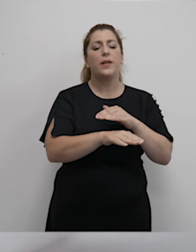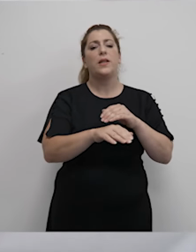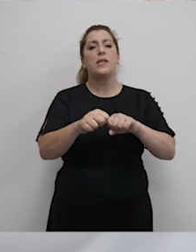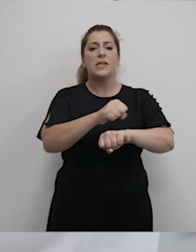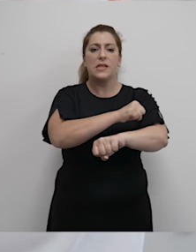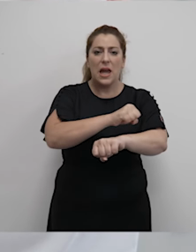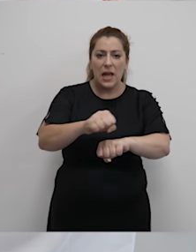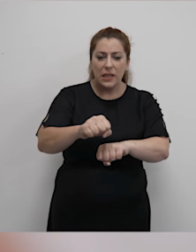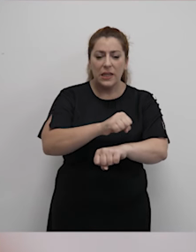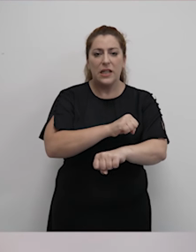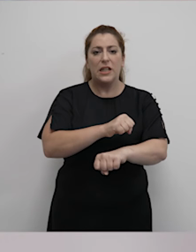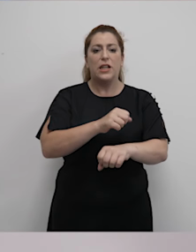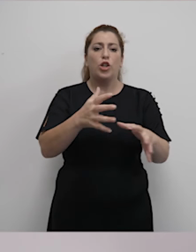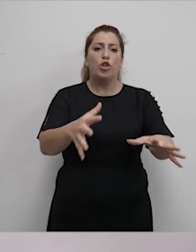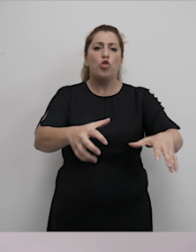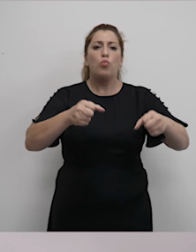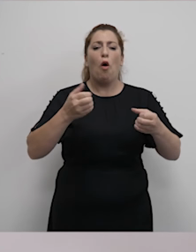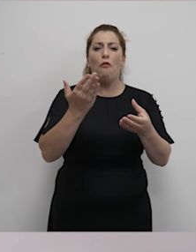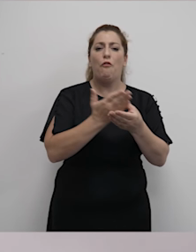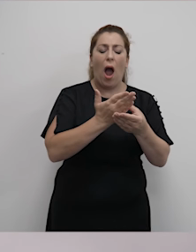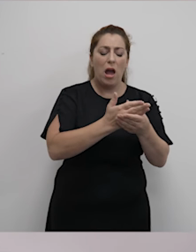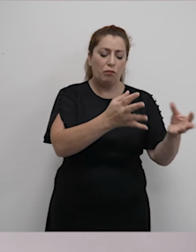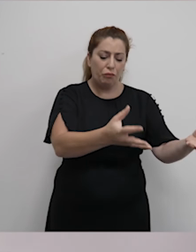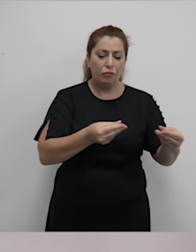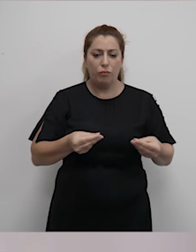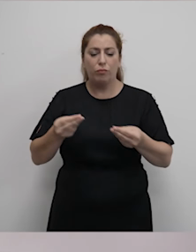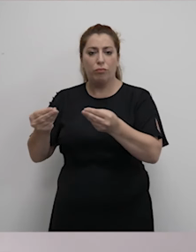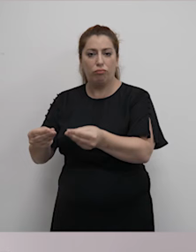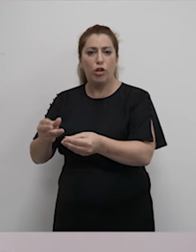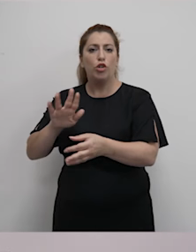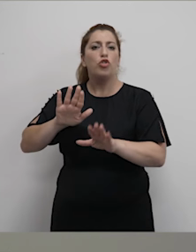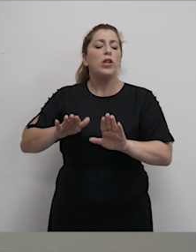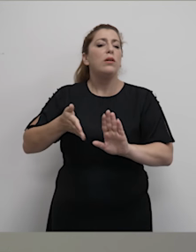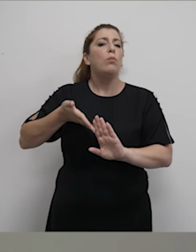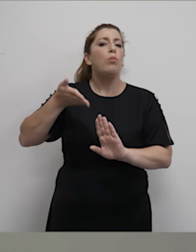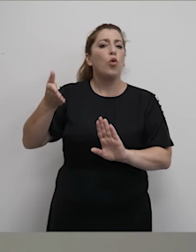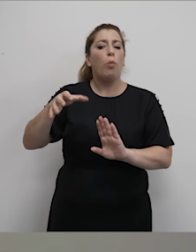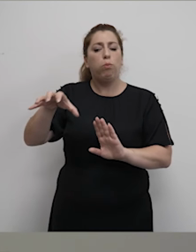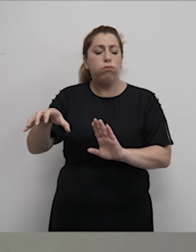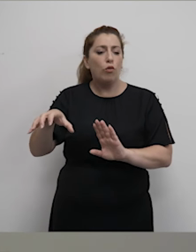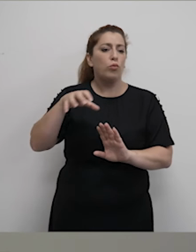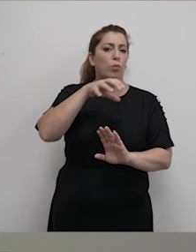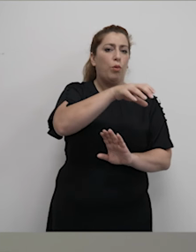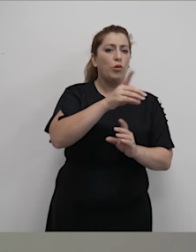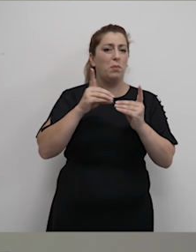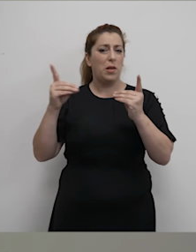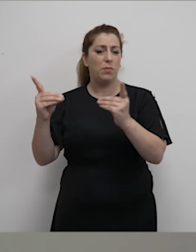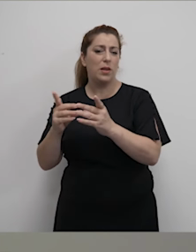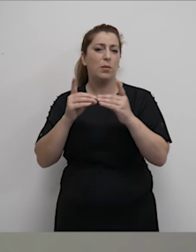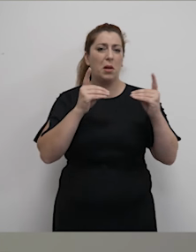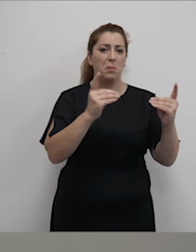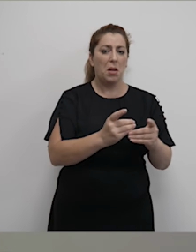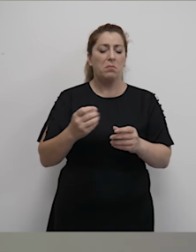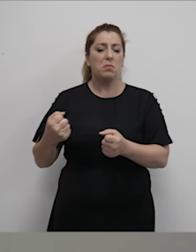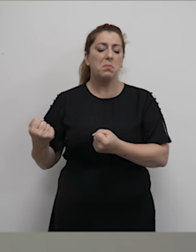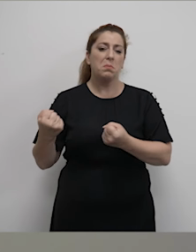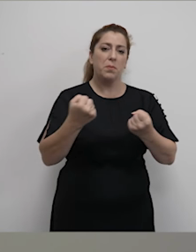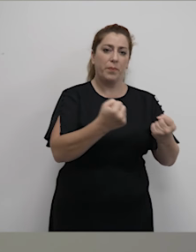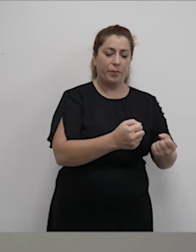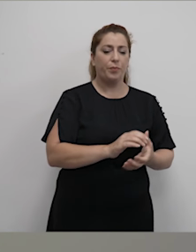kuljum, ġieri ħarqrixt ma' driver, nwasslu d-dokumenti u files u jien